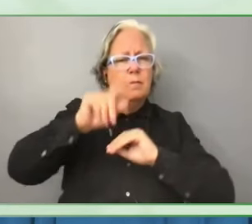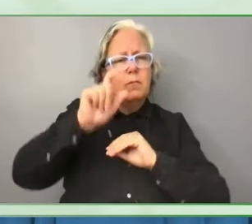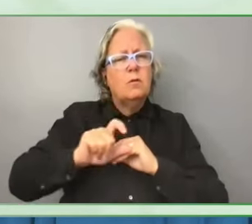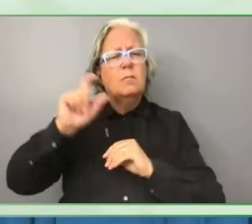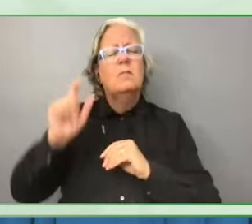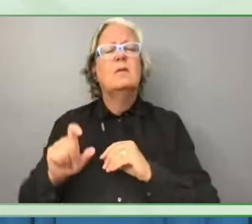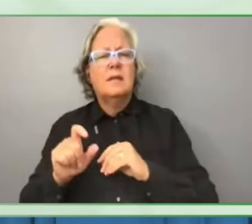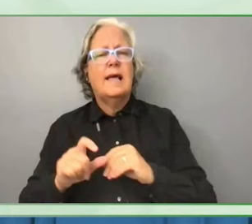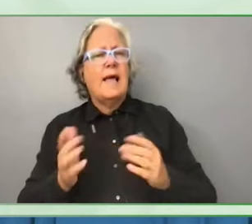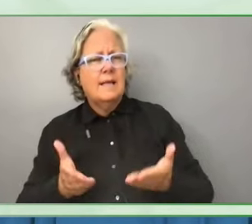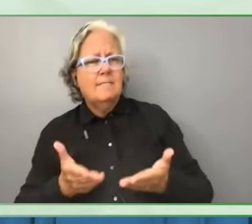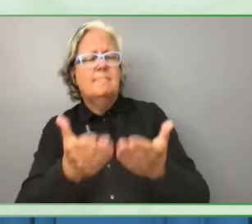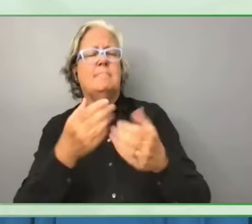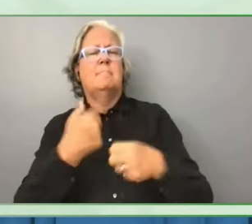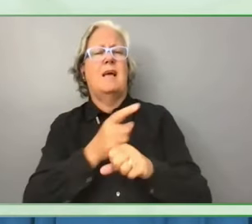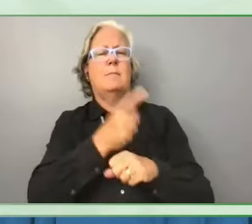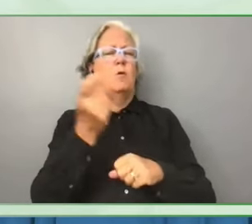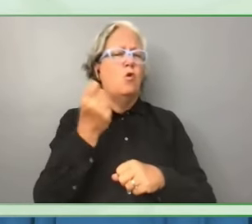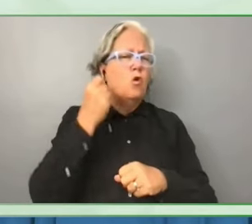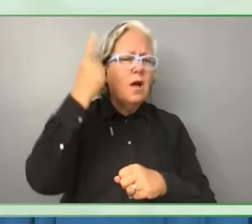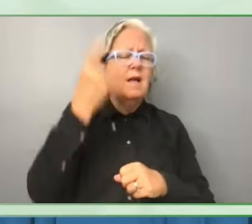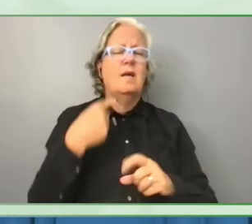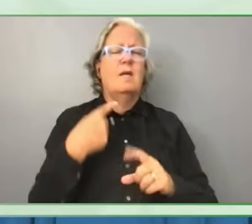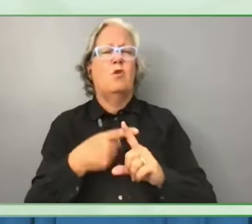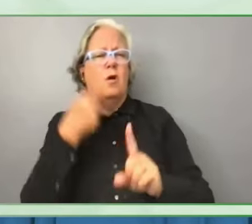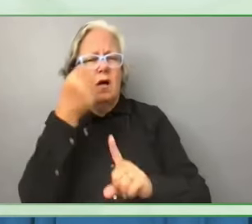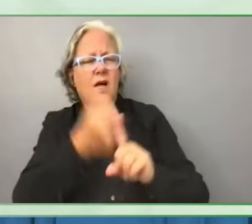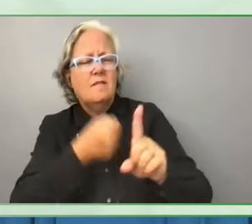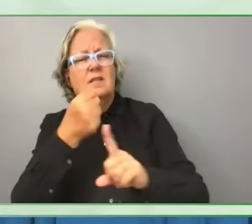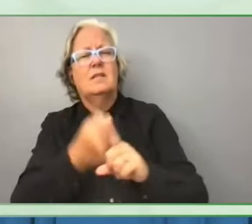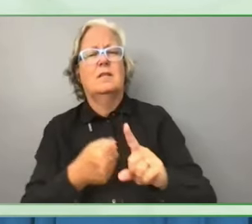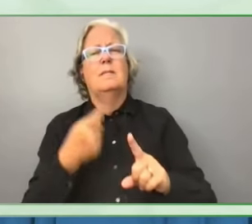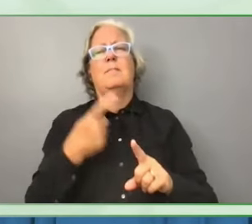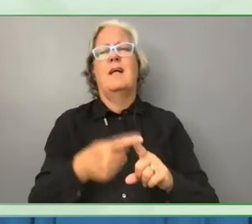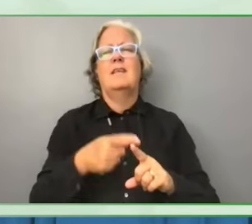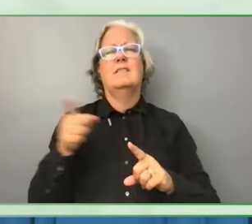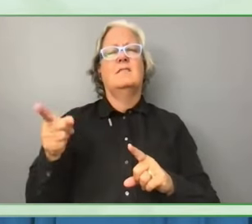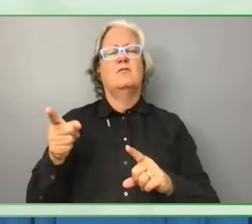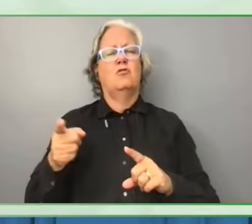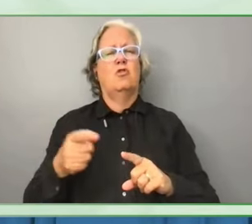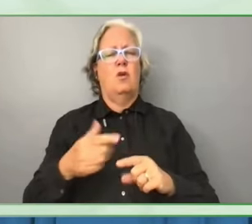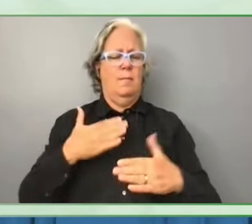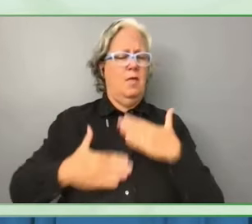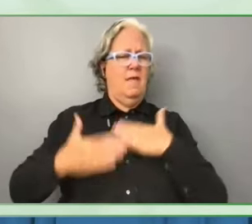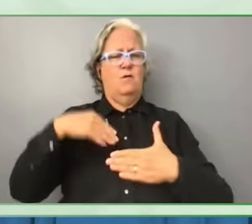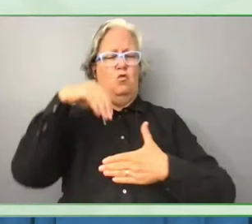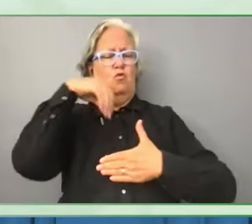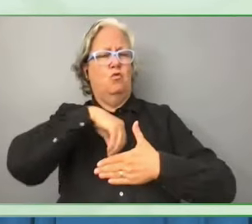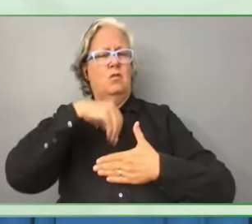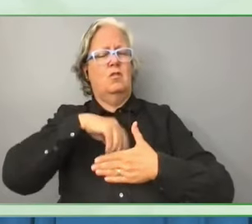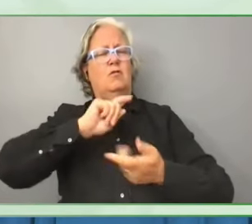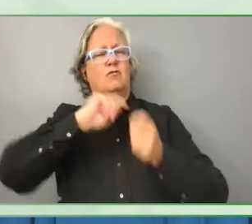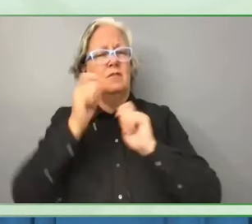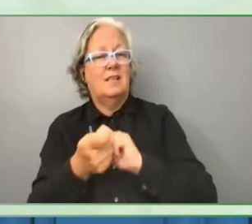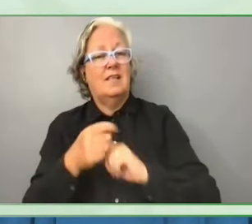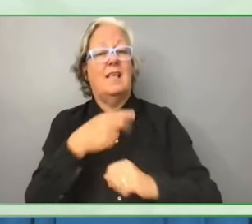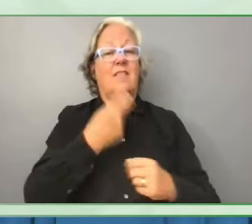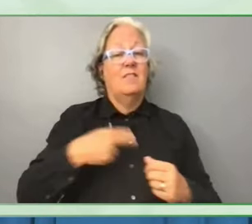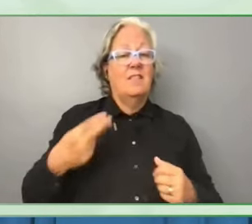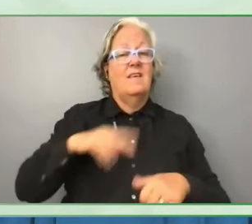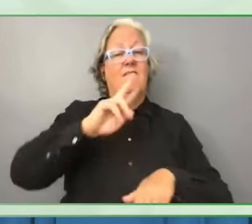and advocacy aimed at behavior change and the change in mindsets. It's currently implemented in Indonesia, the Philippines, and Vietnam.